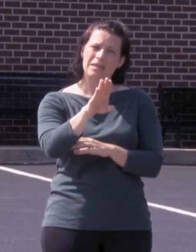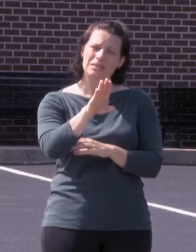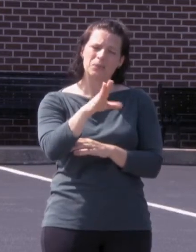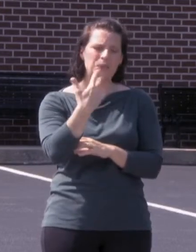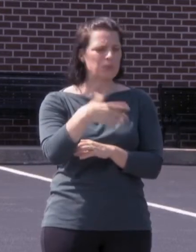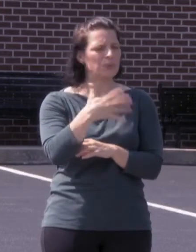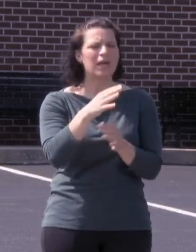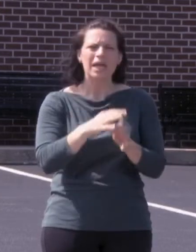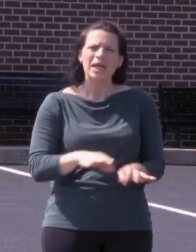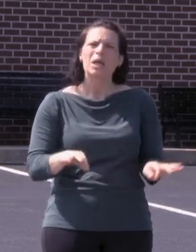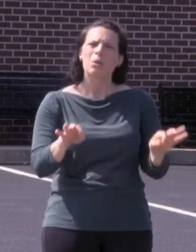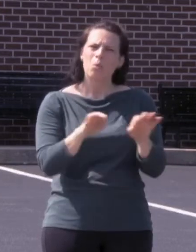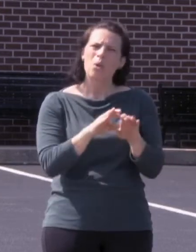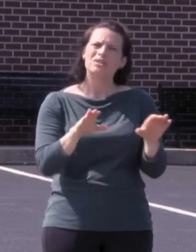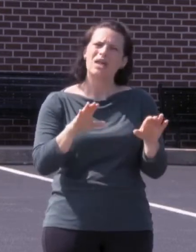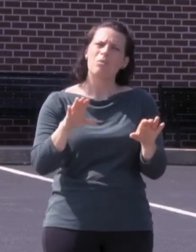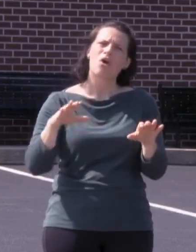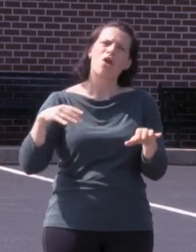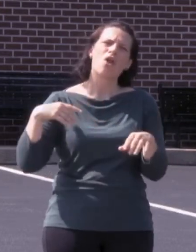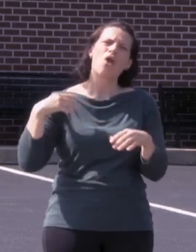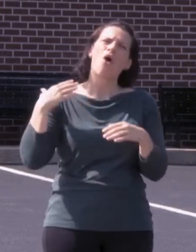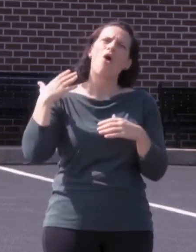an important step on a long journey